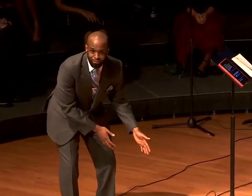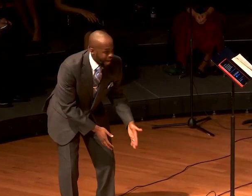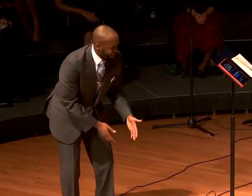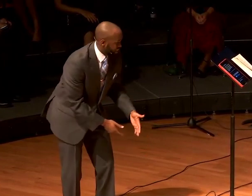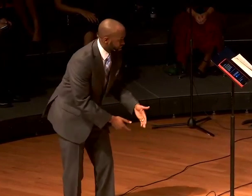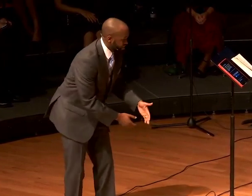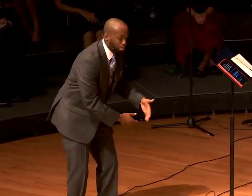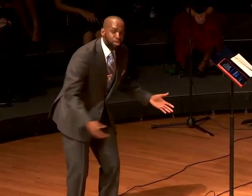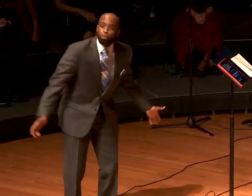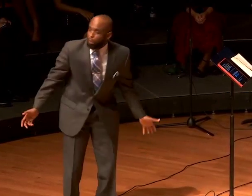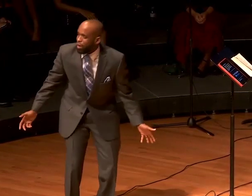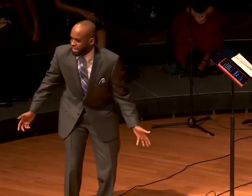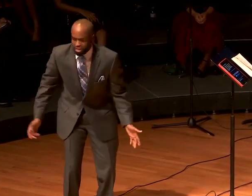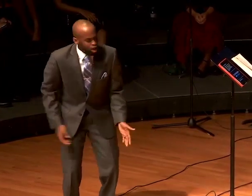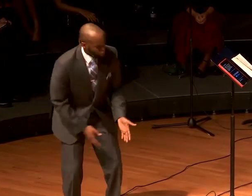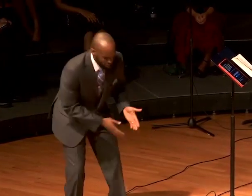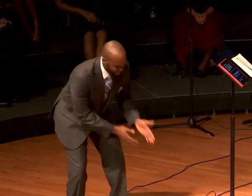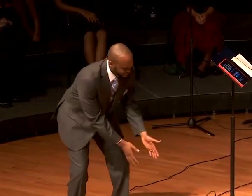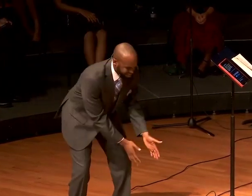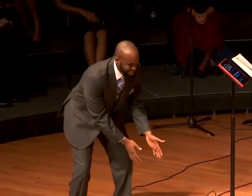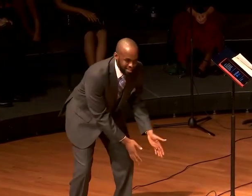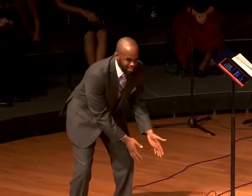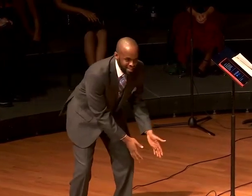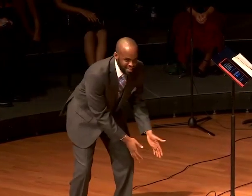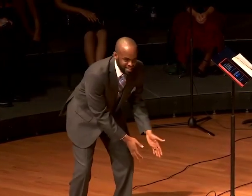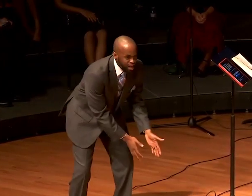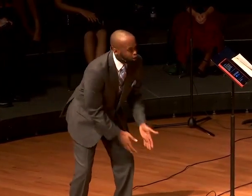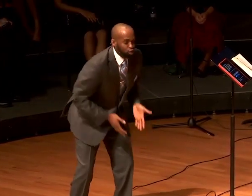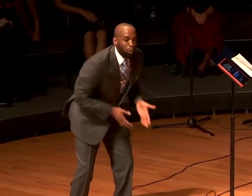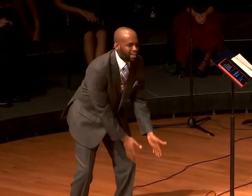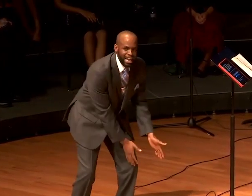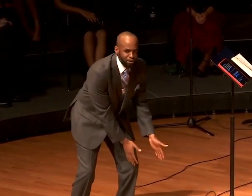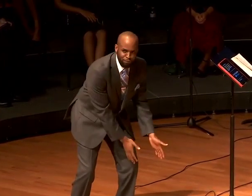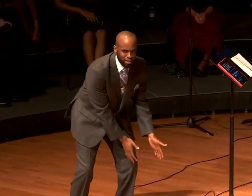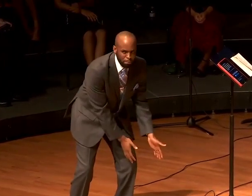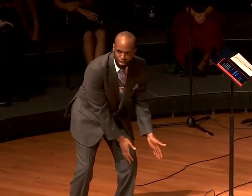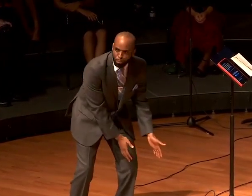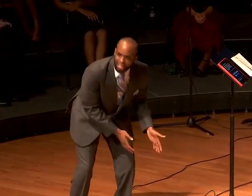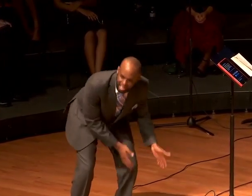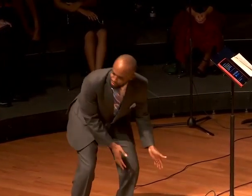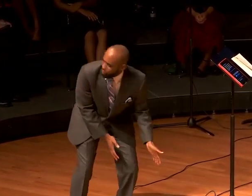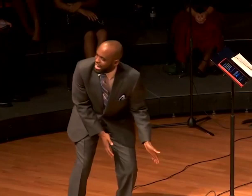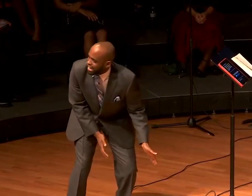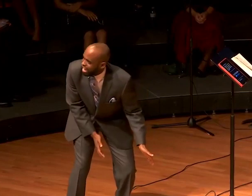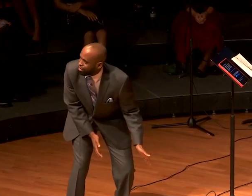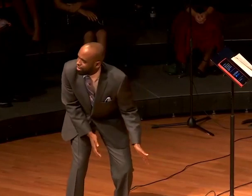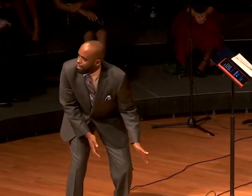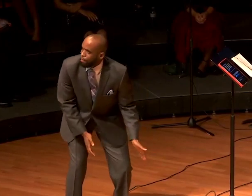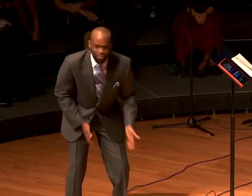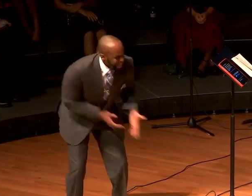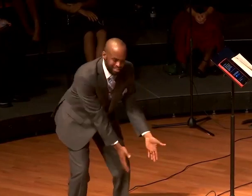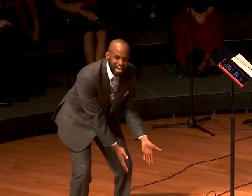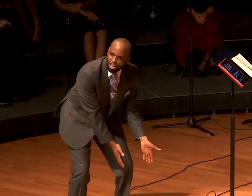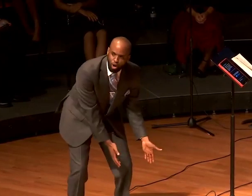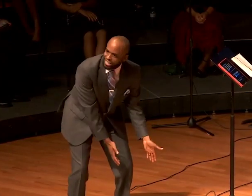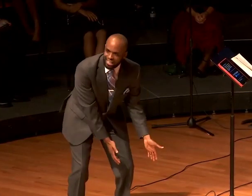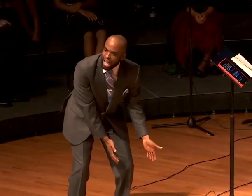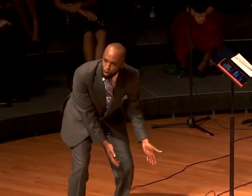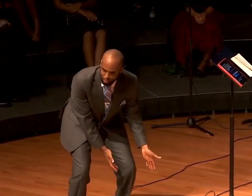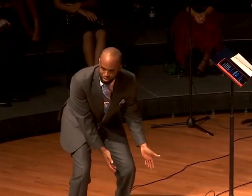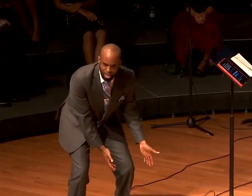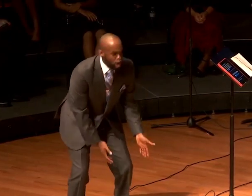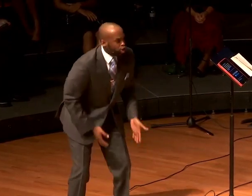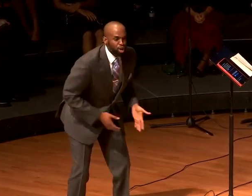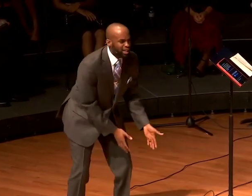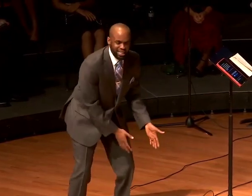now. That is a mute point. Eutychus doesn't need 28 fundamental beliefs right now. That's not going